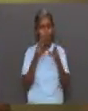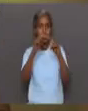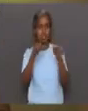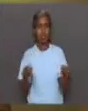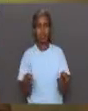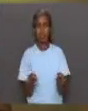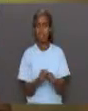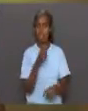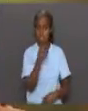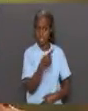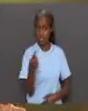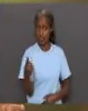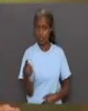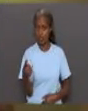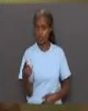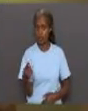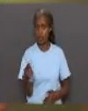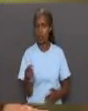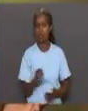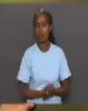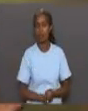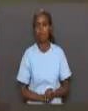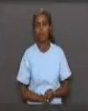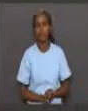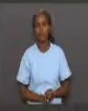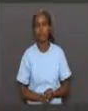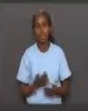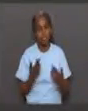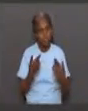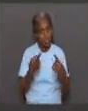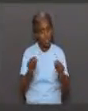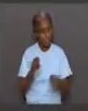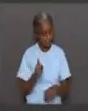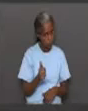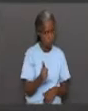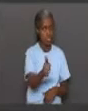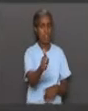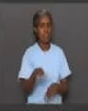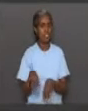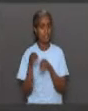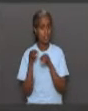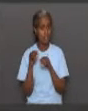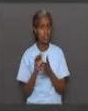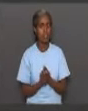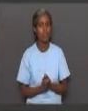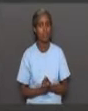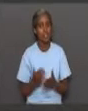all triangles, everywhere, forever. Try it for yourself,